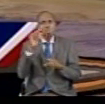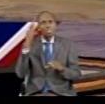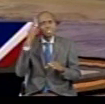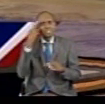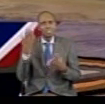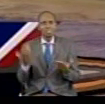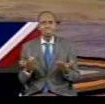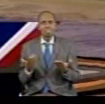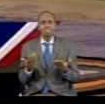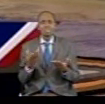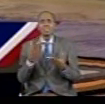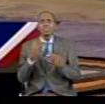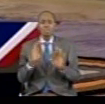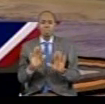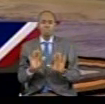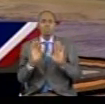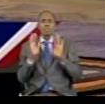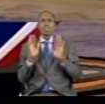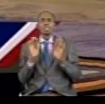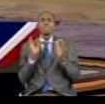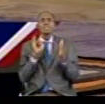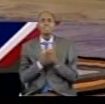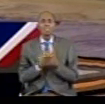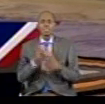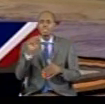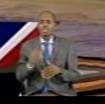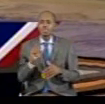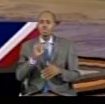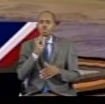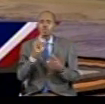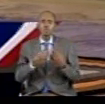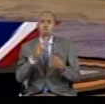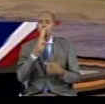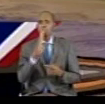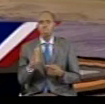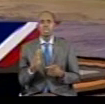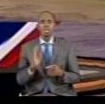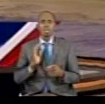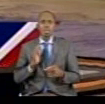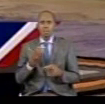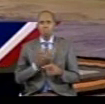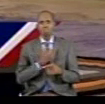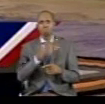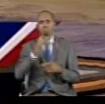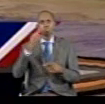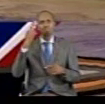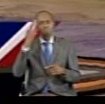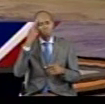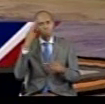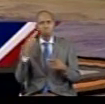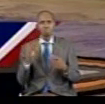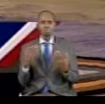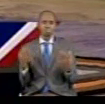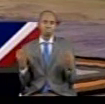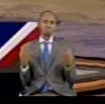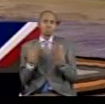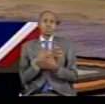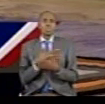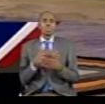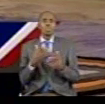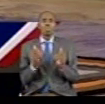the fear that ought not to be, our causeless panic